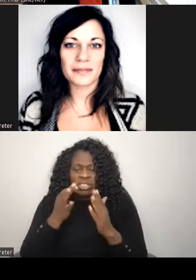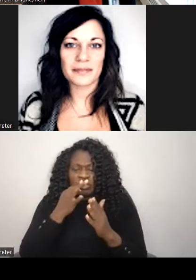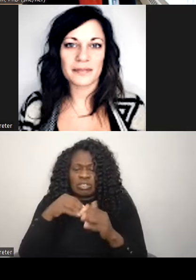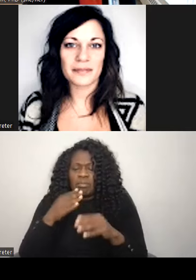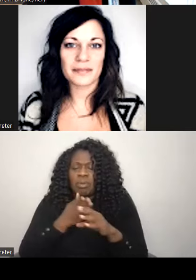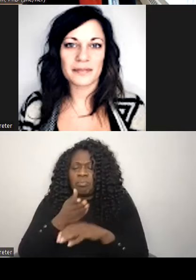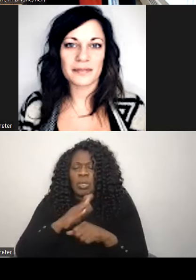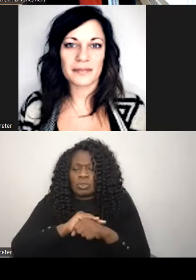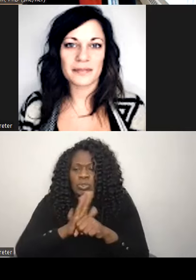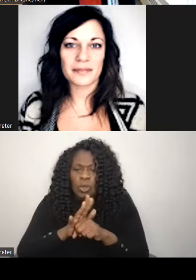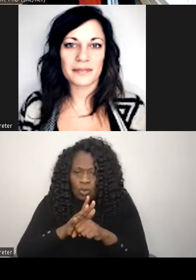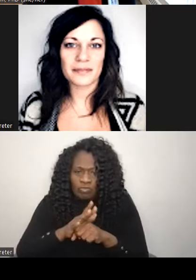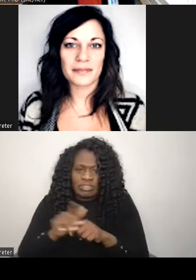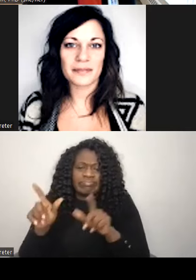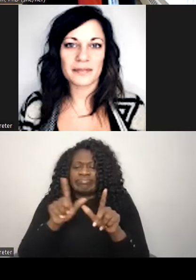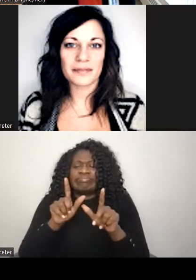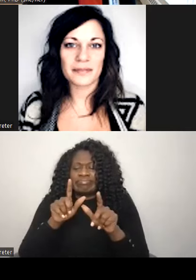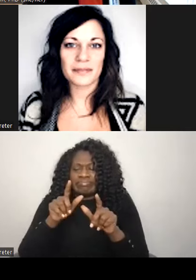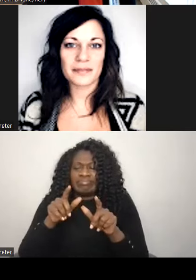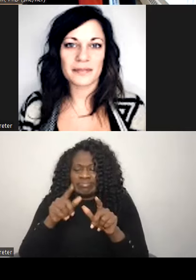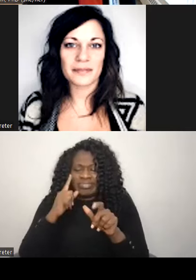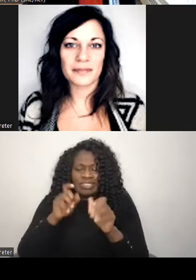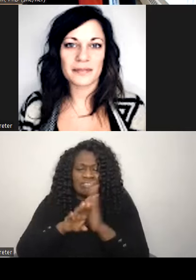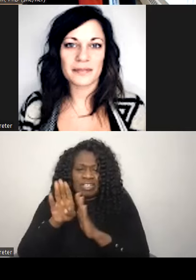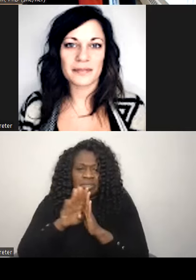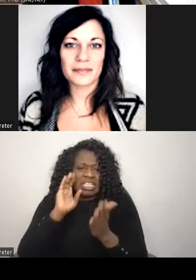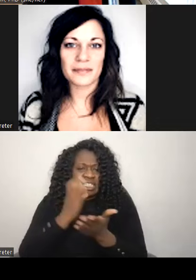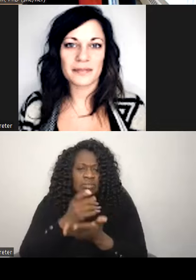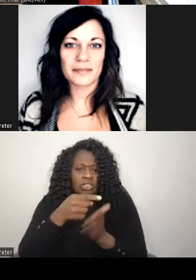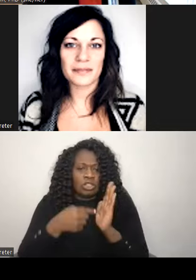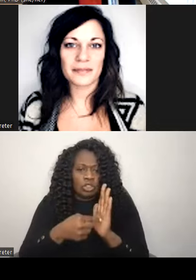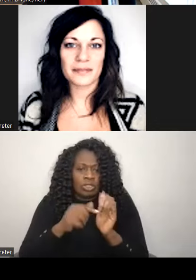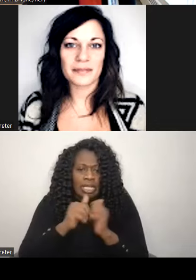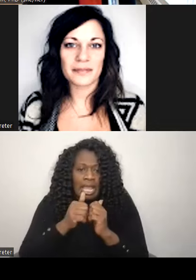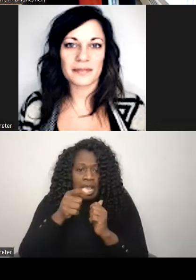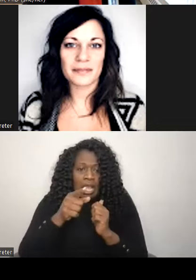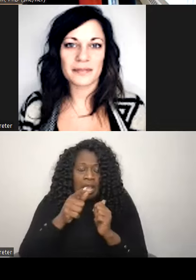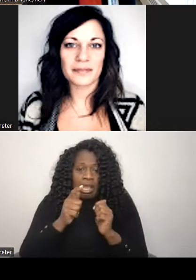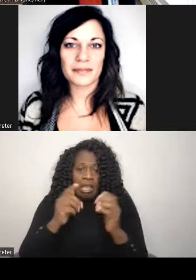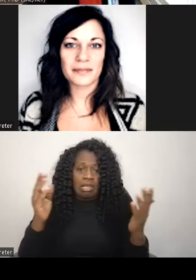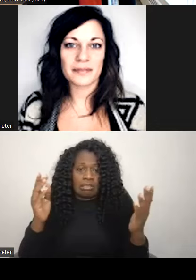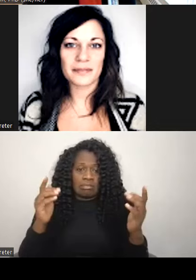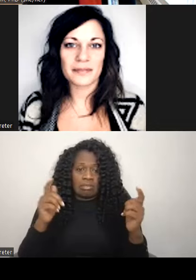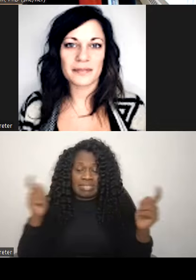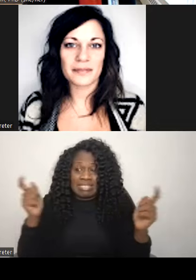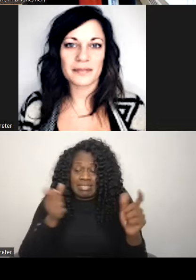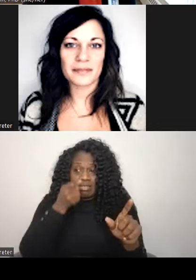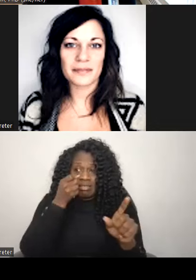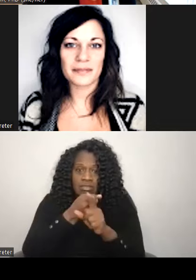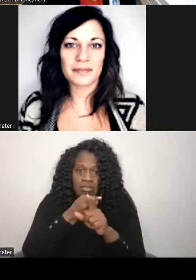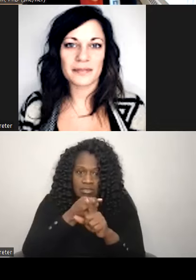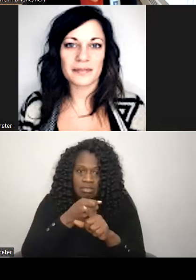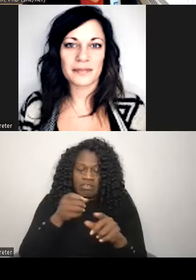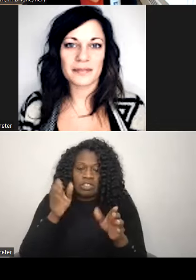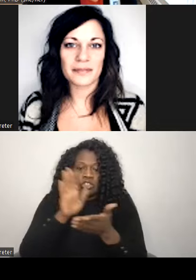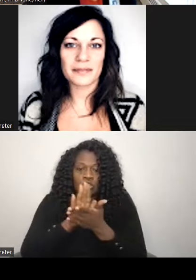post-COVID landscape in terms of development. But this is an image that shows you how big an impact this had in terms of school